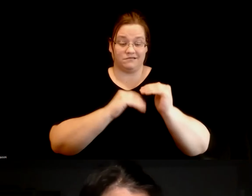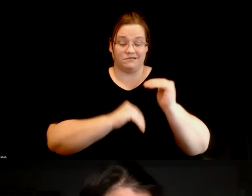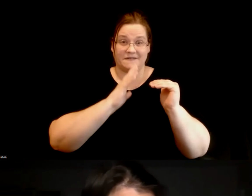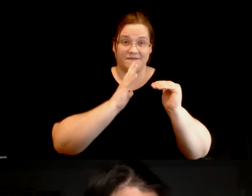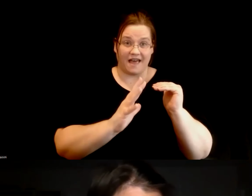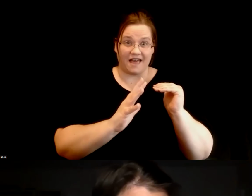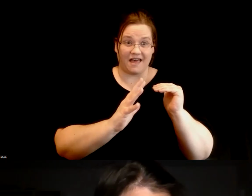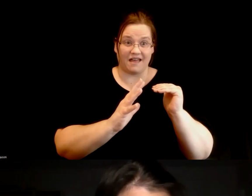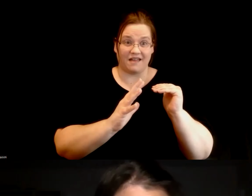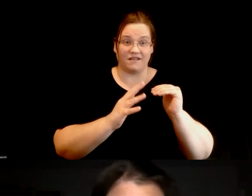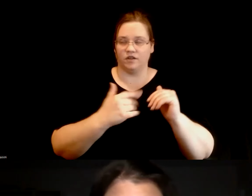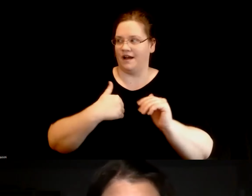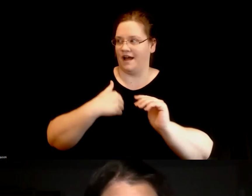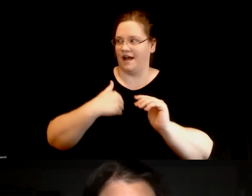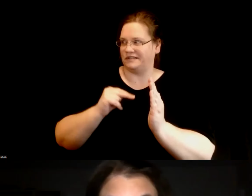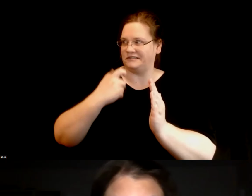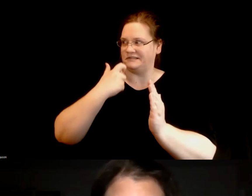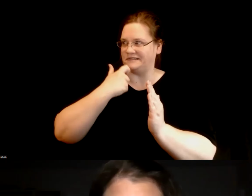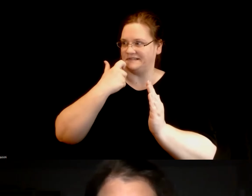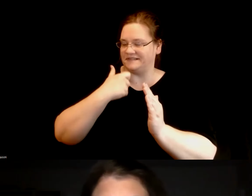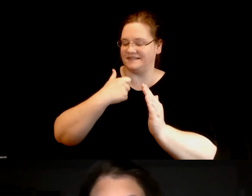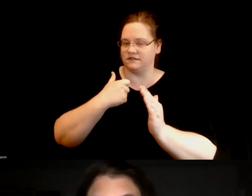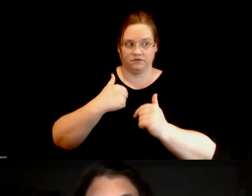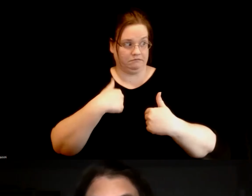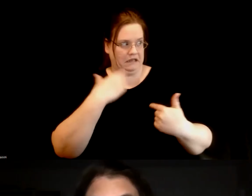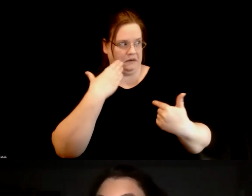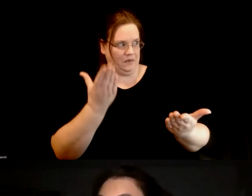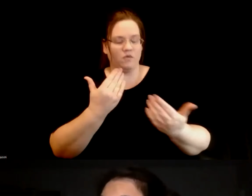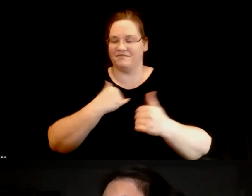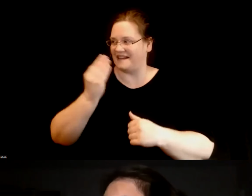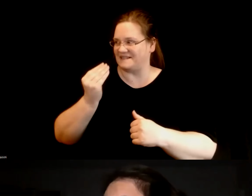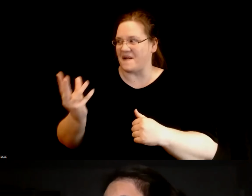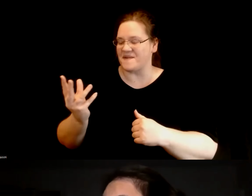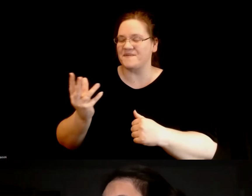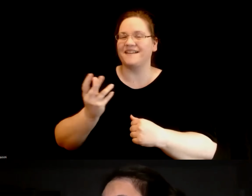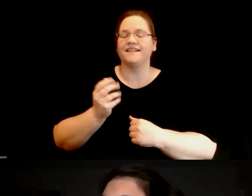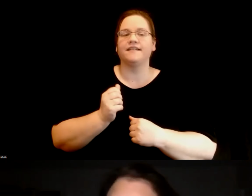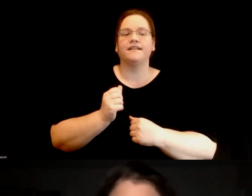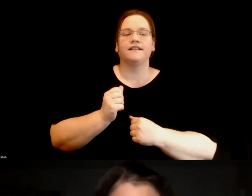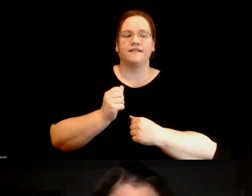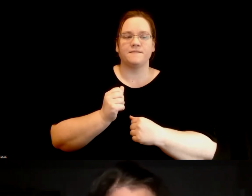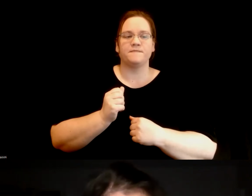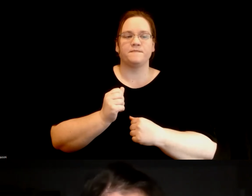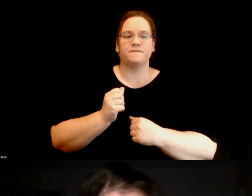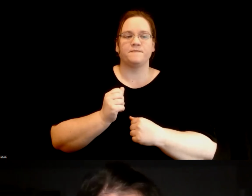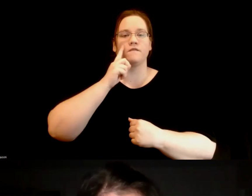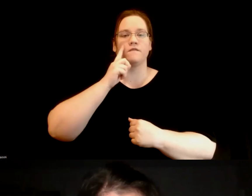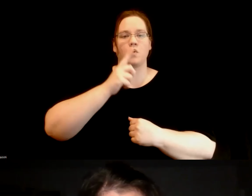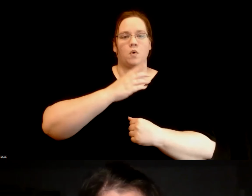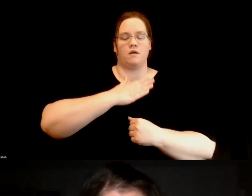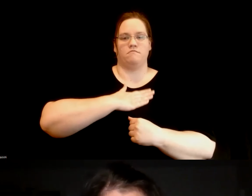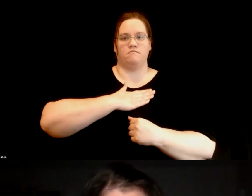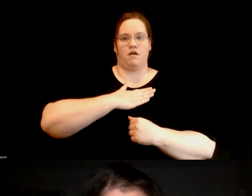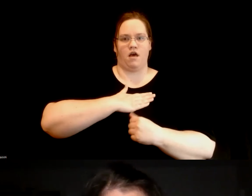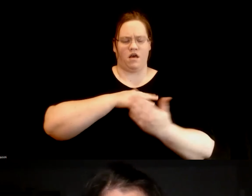recently. I know, I was going to say, I actually don't know. I can actually tell you. So From my read,